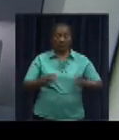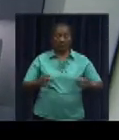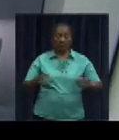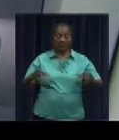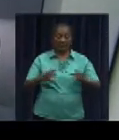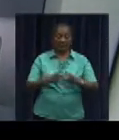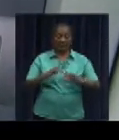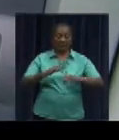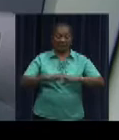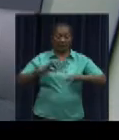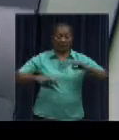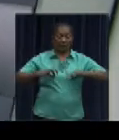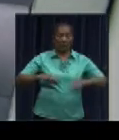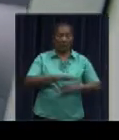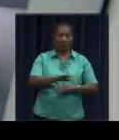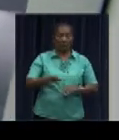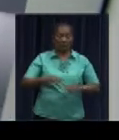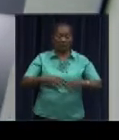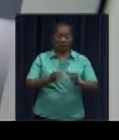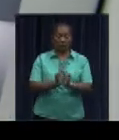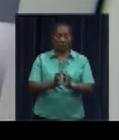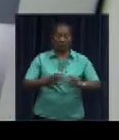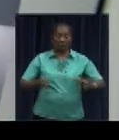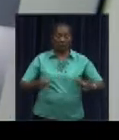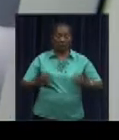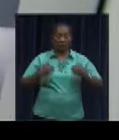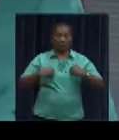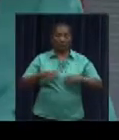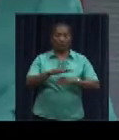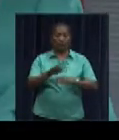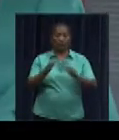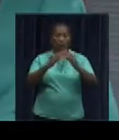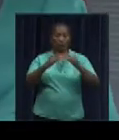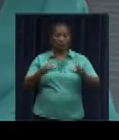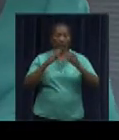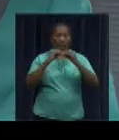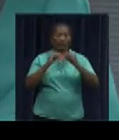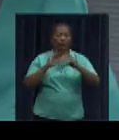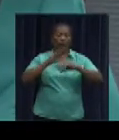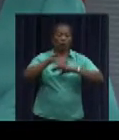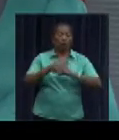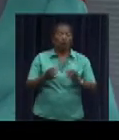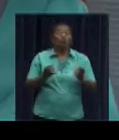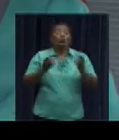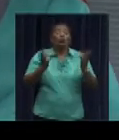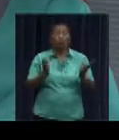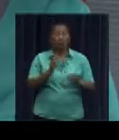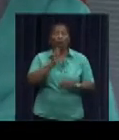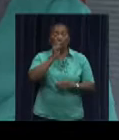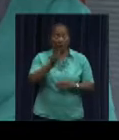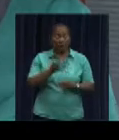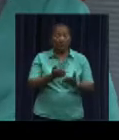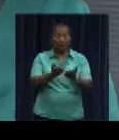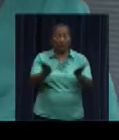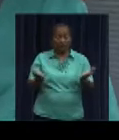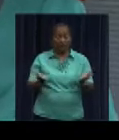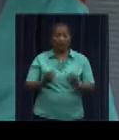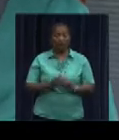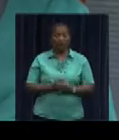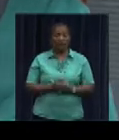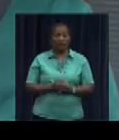bank, together with the Ministry of Social Affairs and Public Housing, talked about how to improve